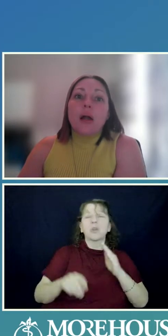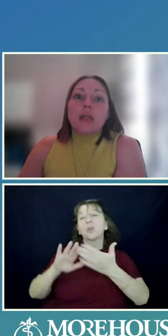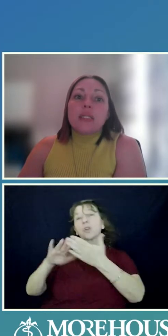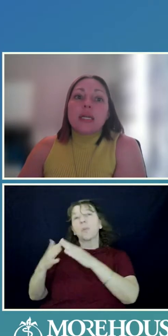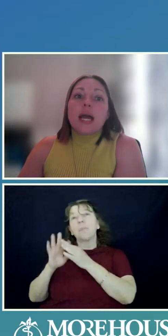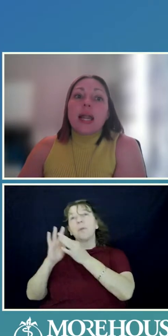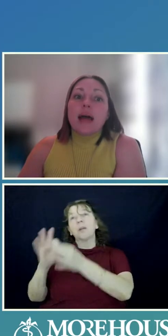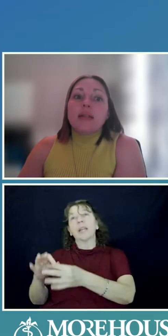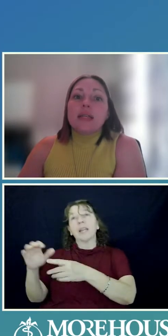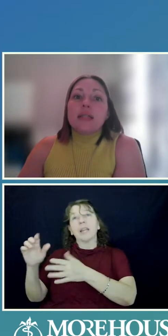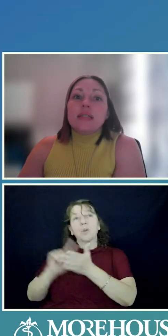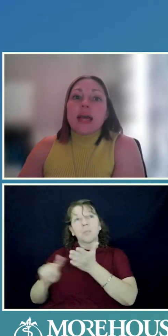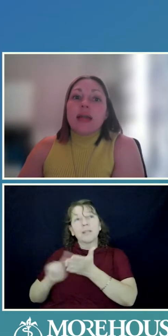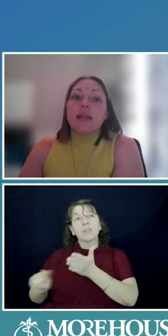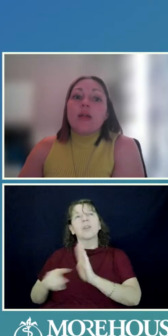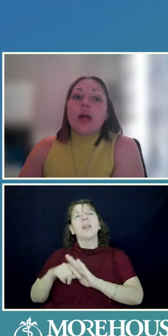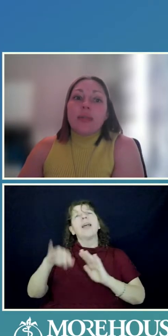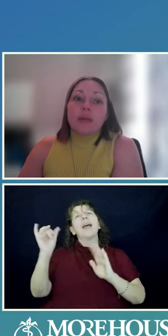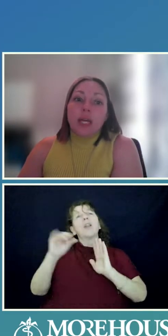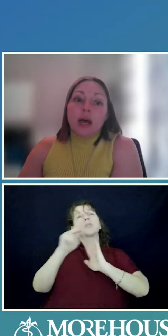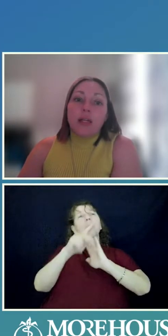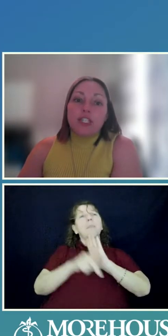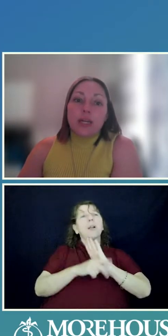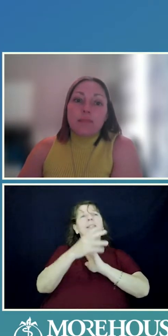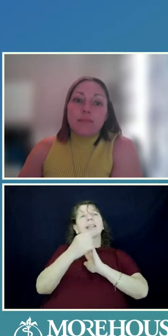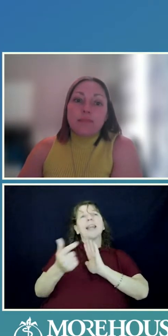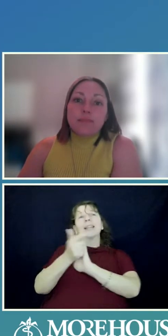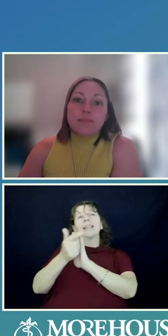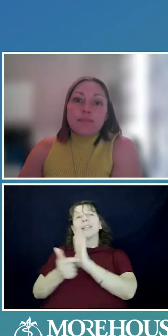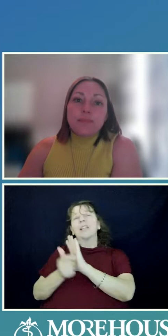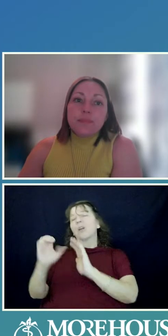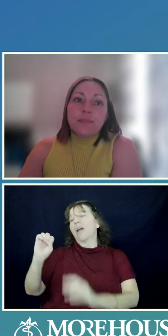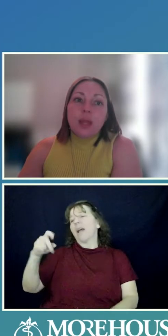then policy analysis and legal epidemiology.